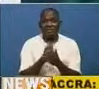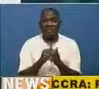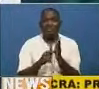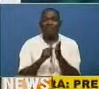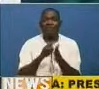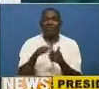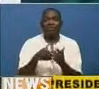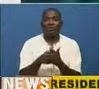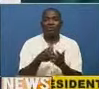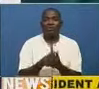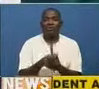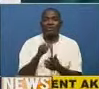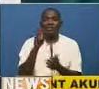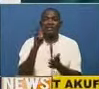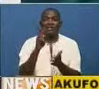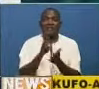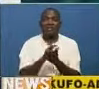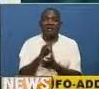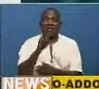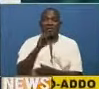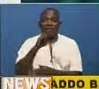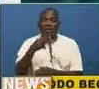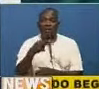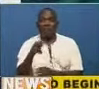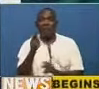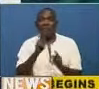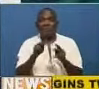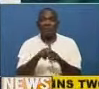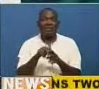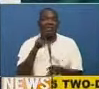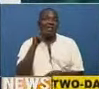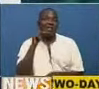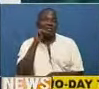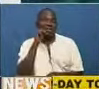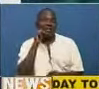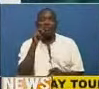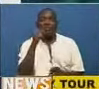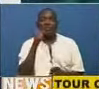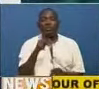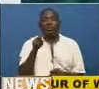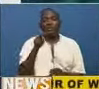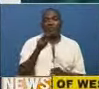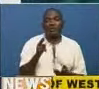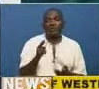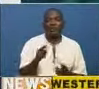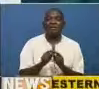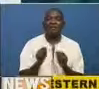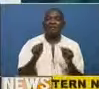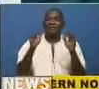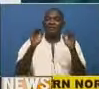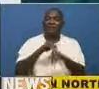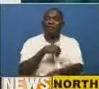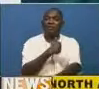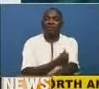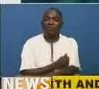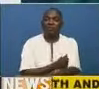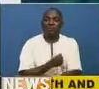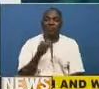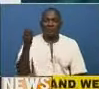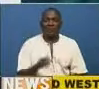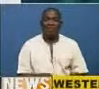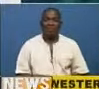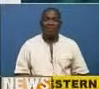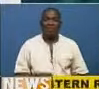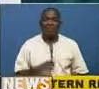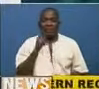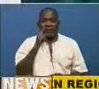our borders, nearly 6,000 Boko Haram members, including commander, fighters and their families, surrender to authority in Nigeria. Helping